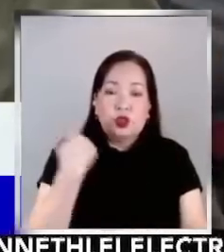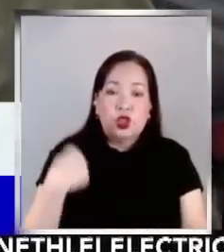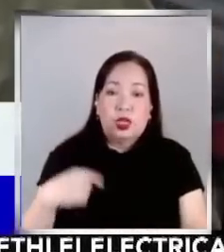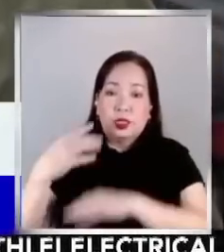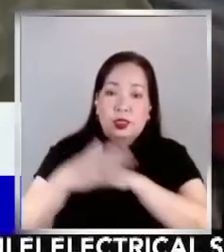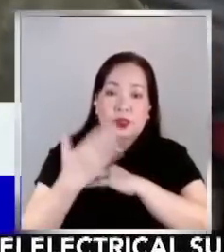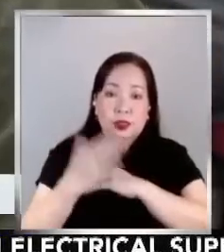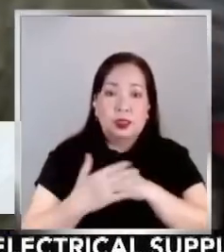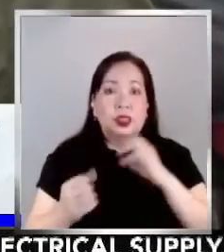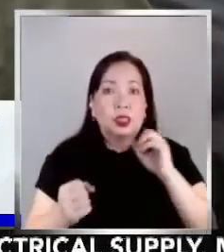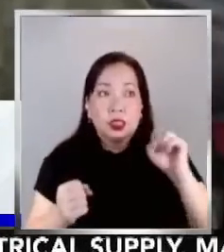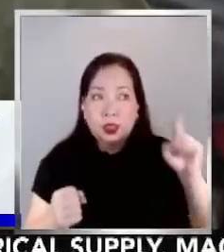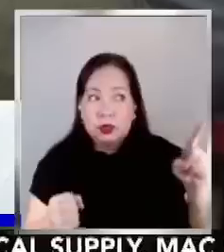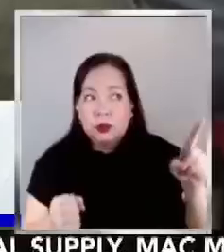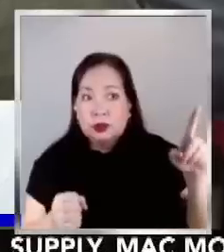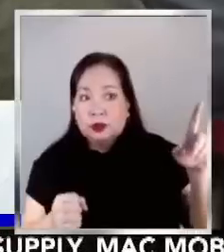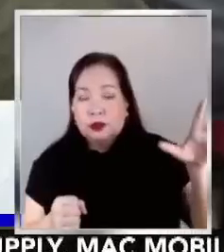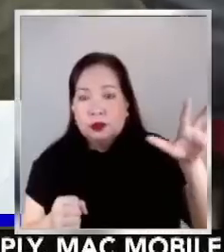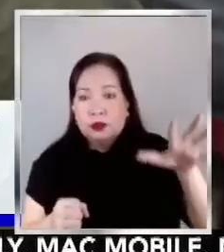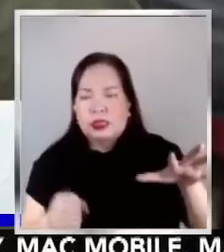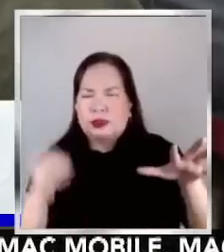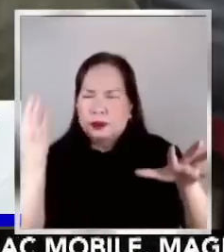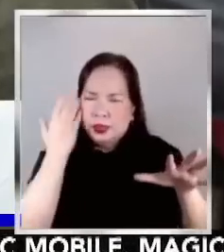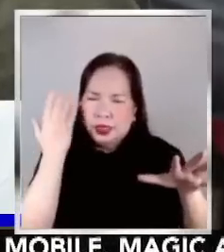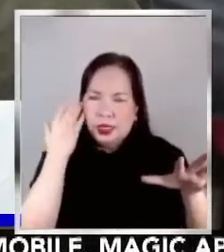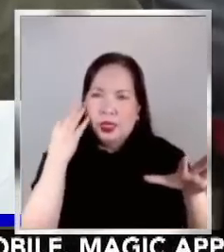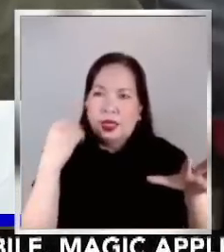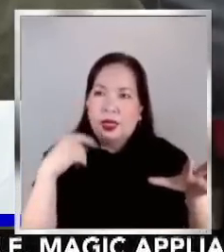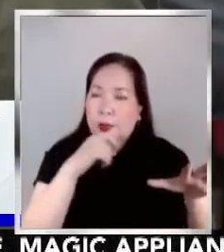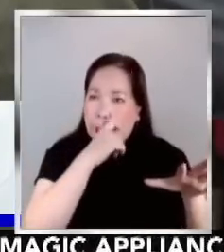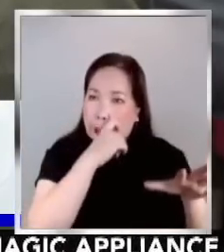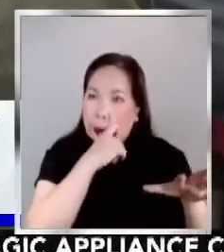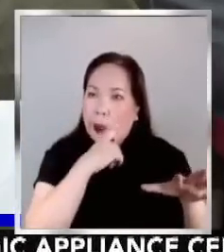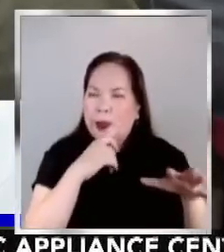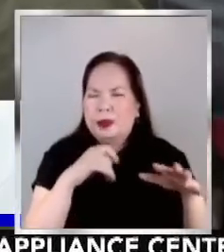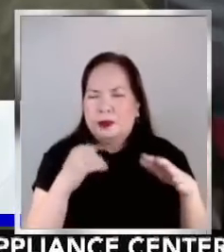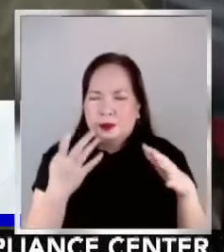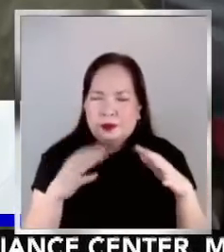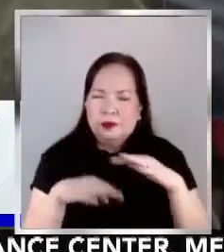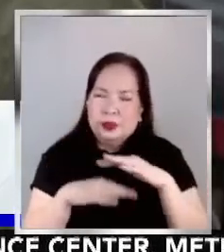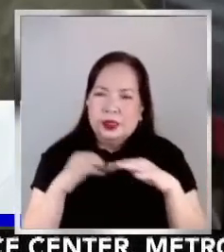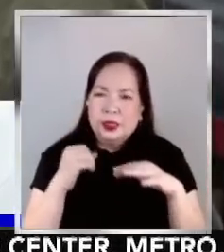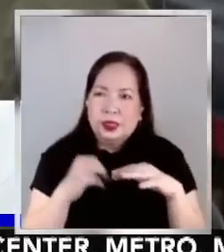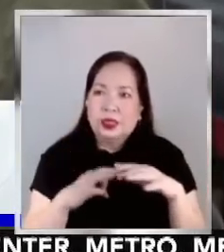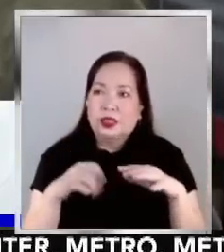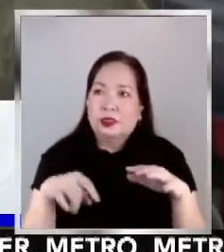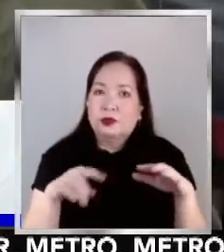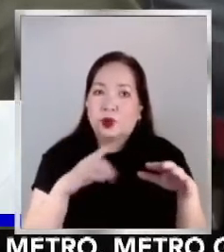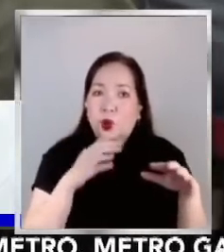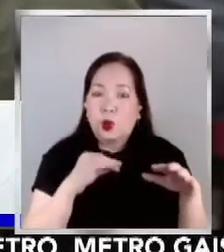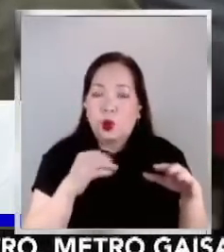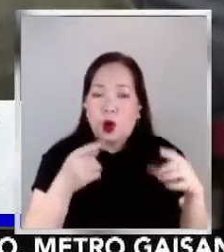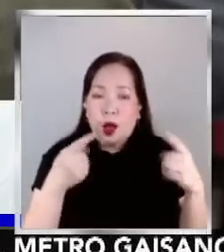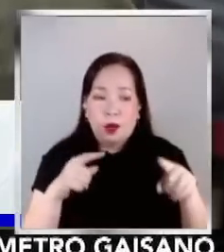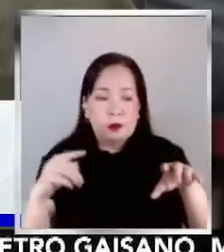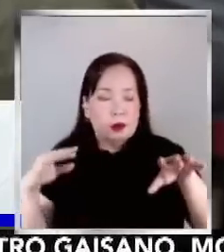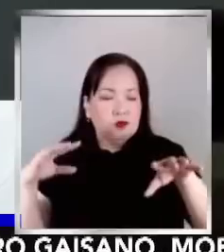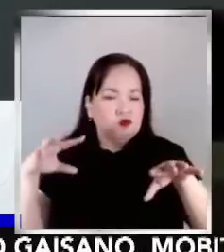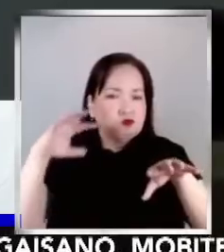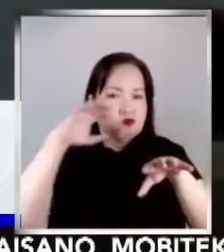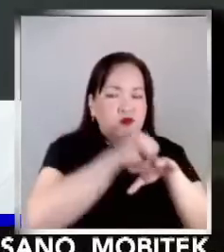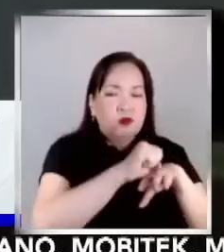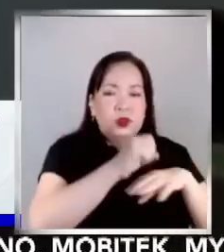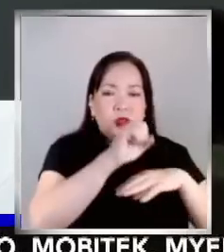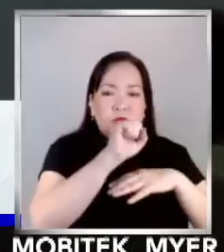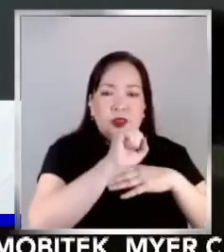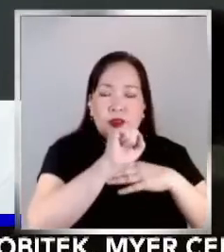or inoccupy yung Manila, example lang, at the basic minimum, yung citizenry na po natin, sir, may basic knowledge lang.